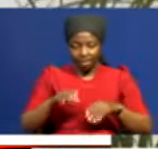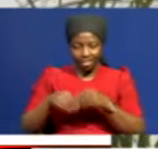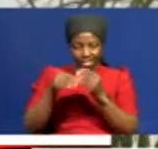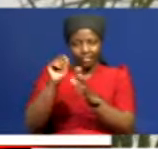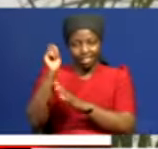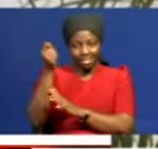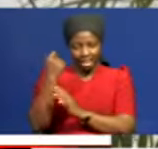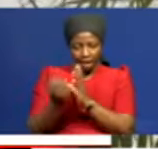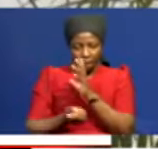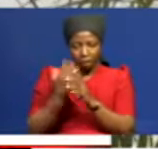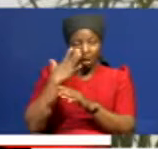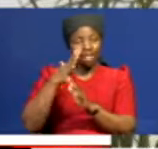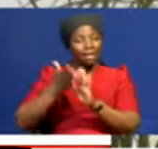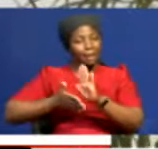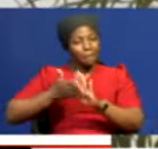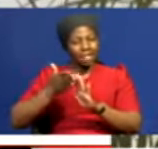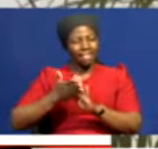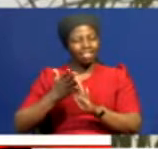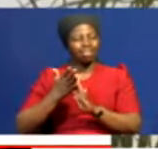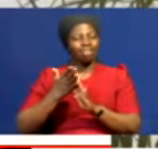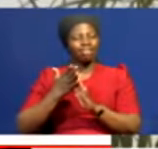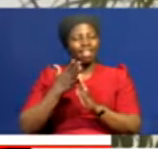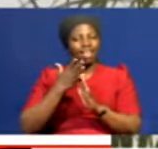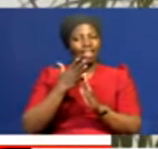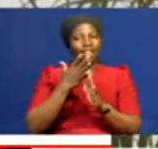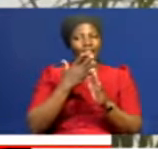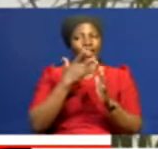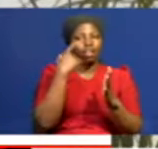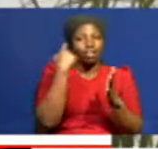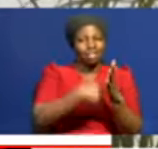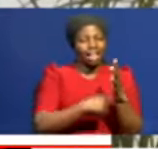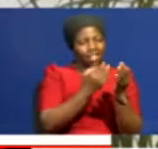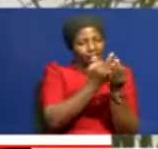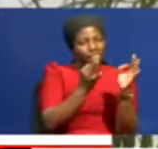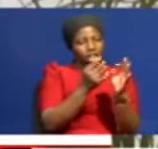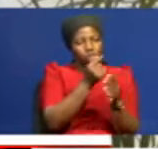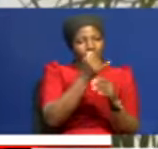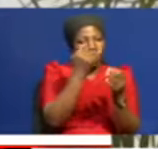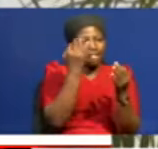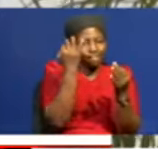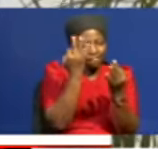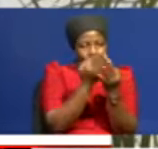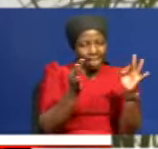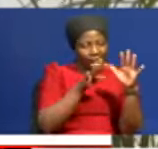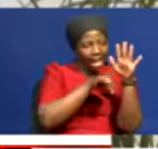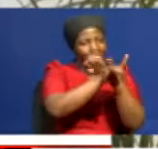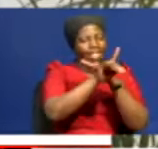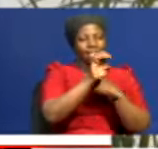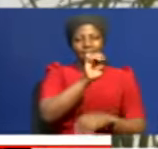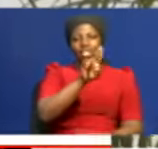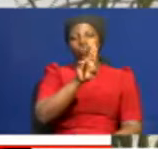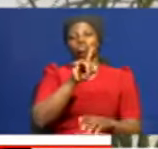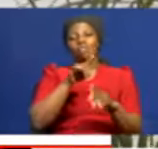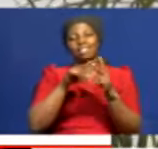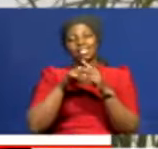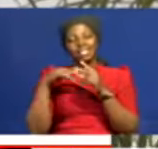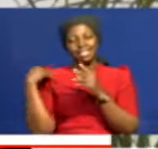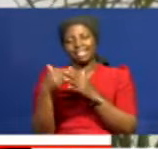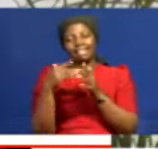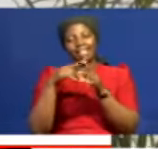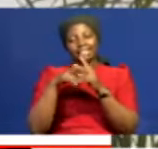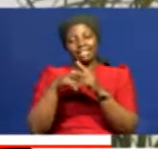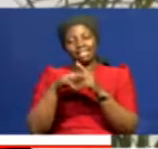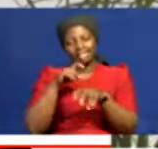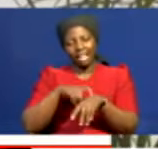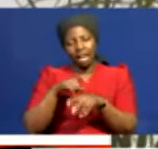immediate duty-free, quota-free entry into the EU from the day it comes into effect. And